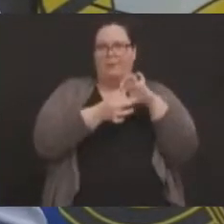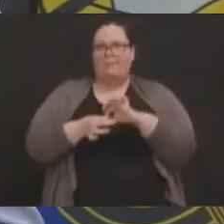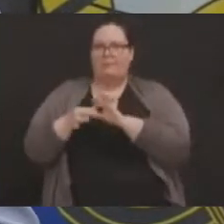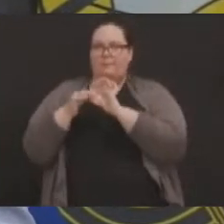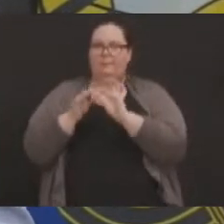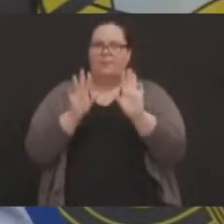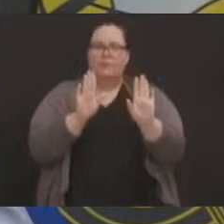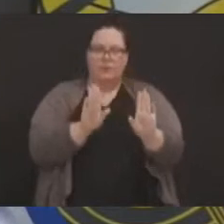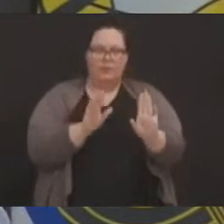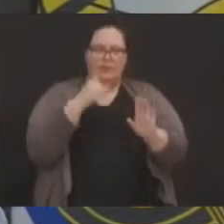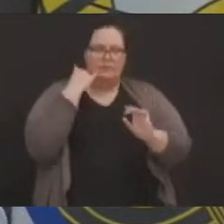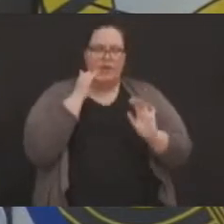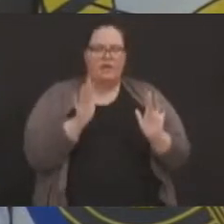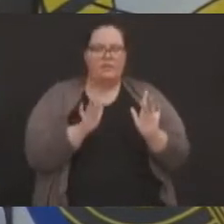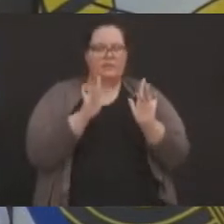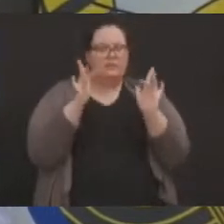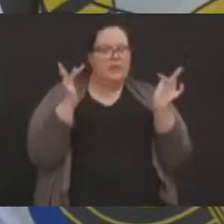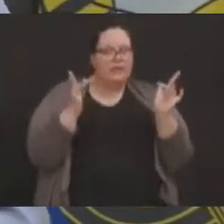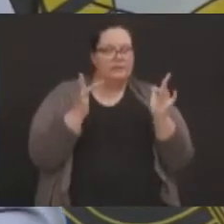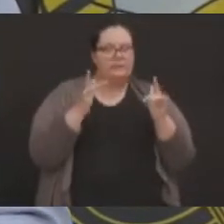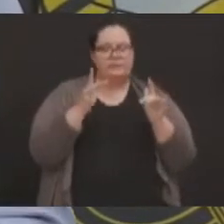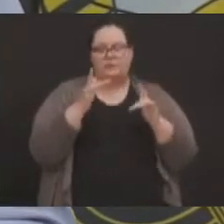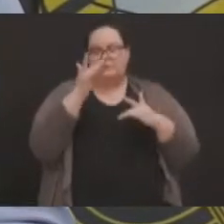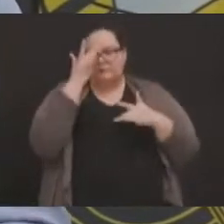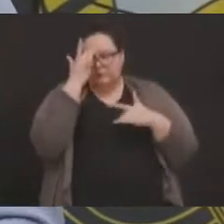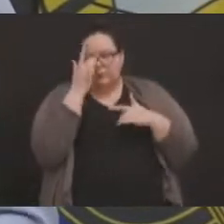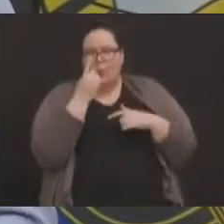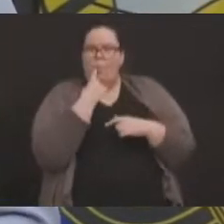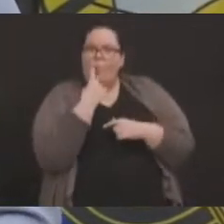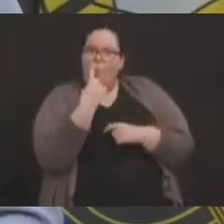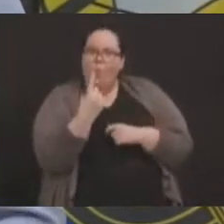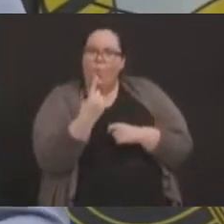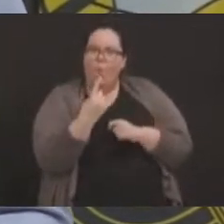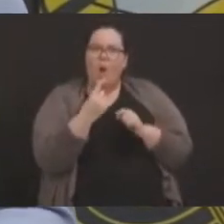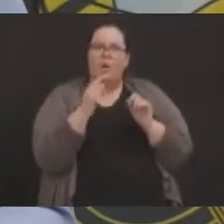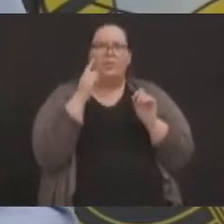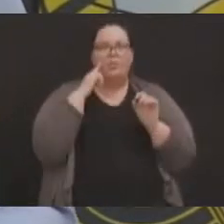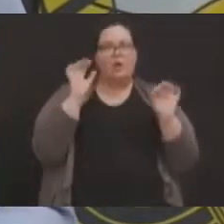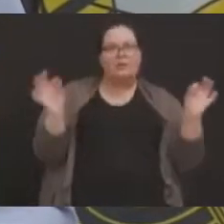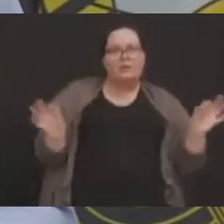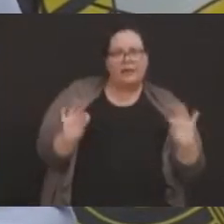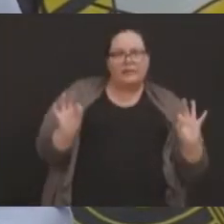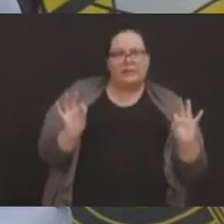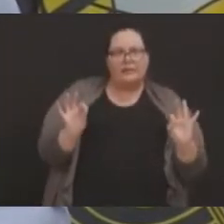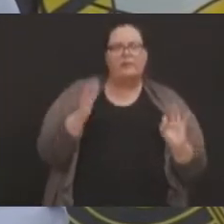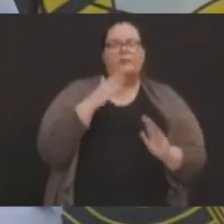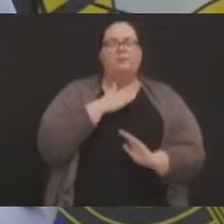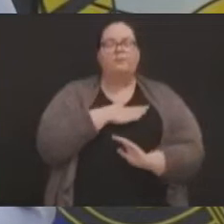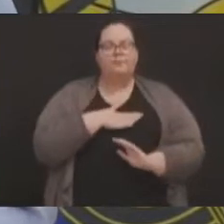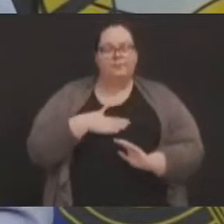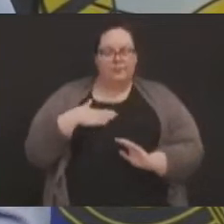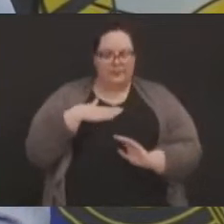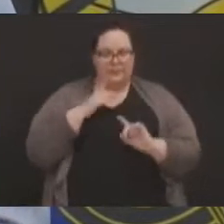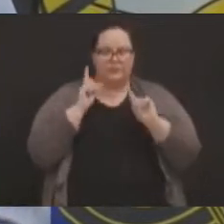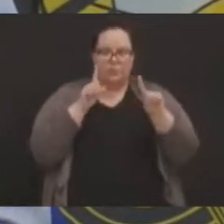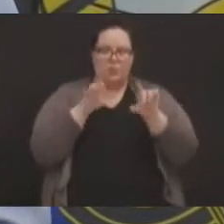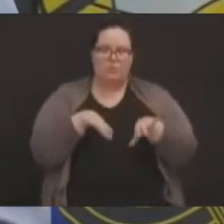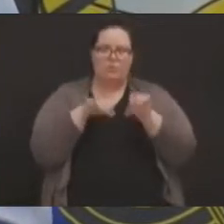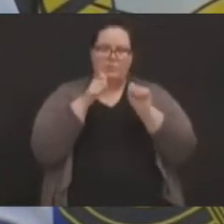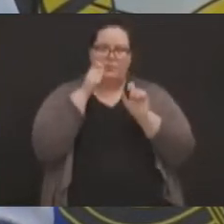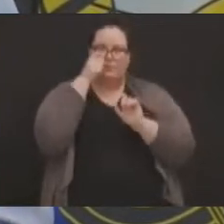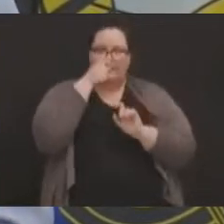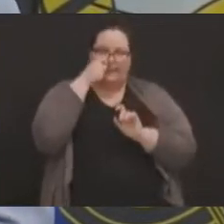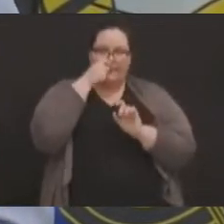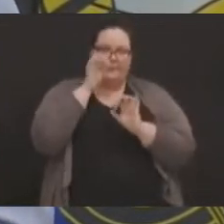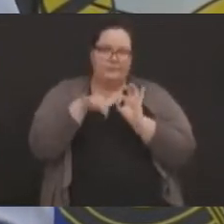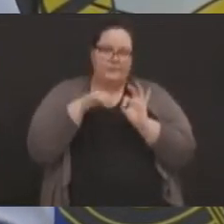The changes we are recommending are based on Public Health's analysis of the data and are rooted in science. We present these recommendations to